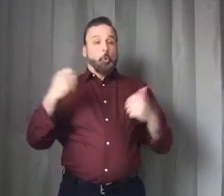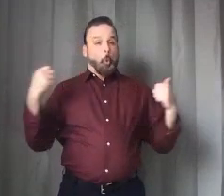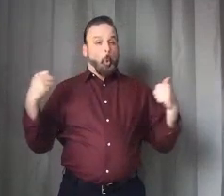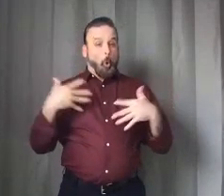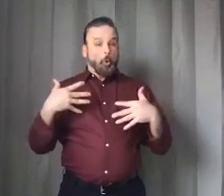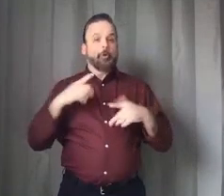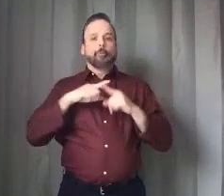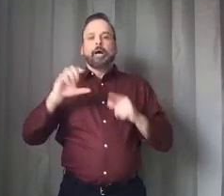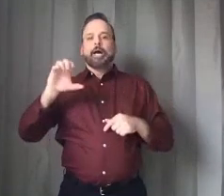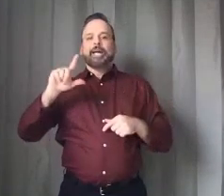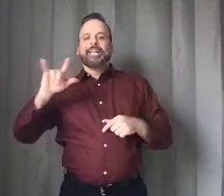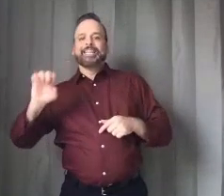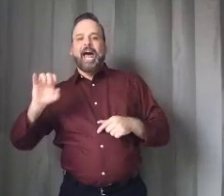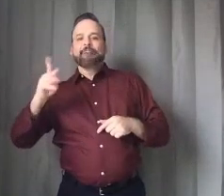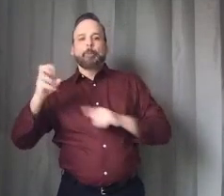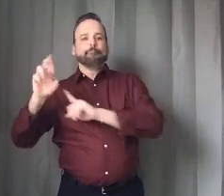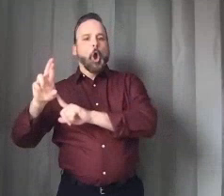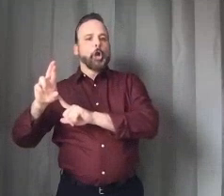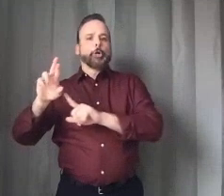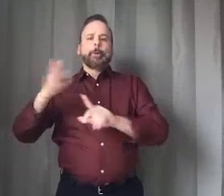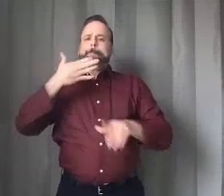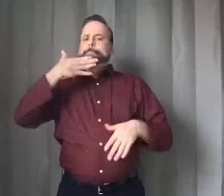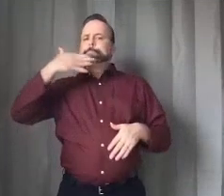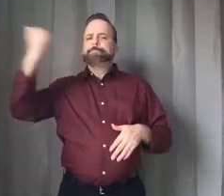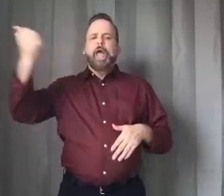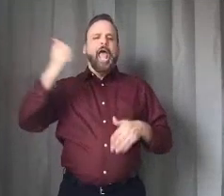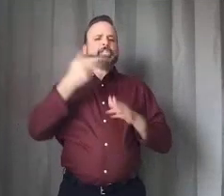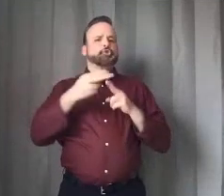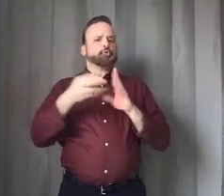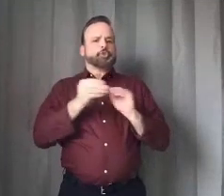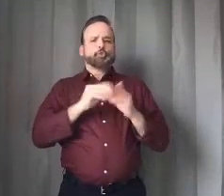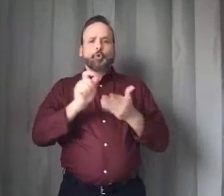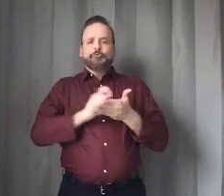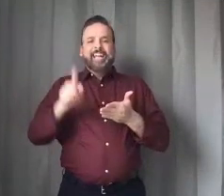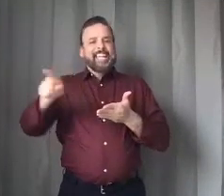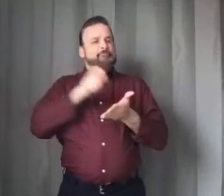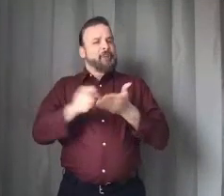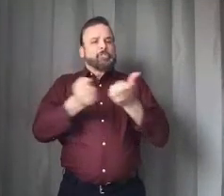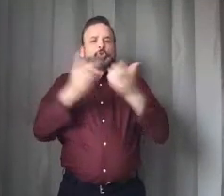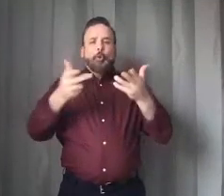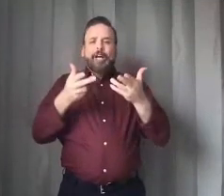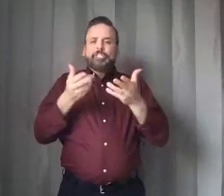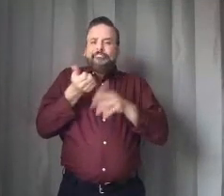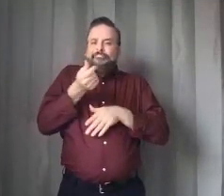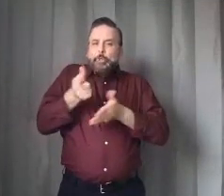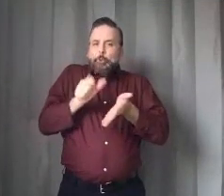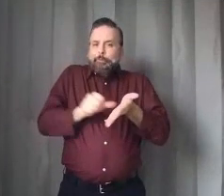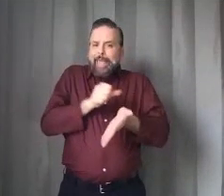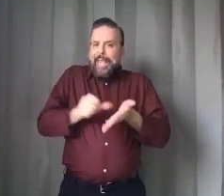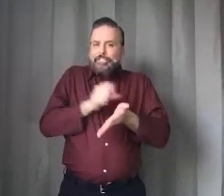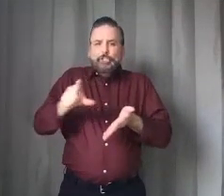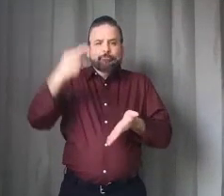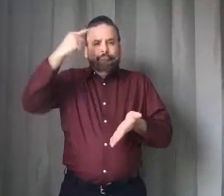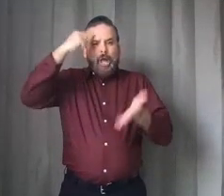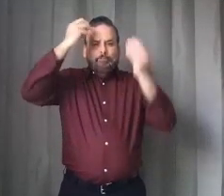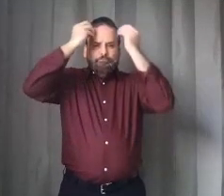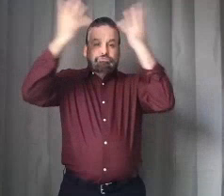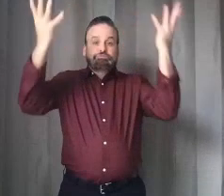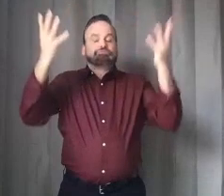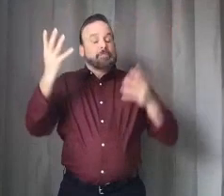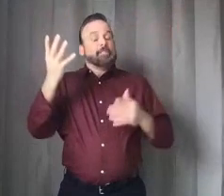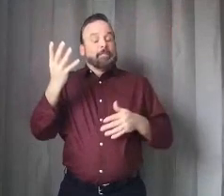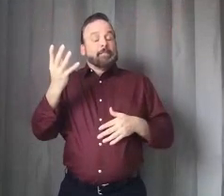writers. Like he can teach you like so much in so little pages, like your mind will be blown. So I was like, let me just try to figure it out. And I have this